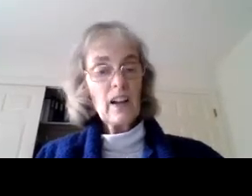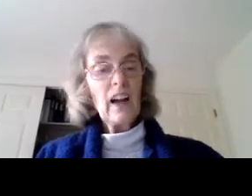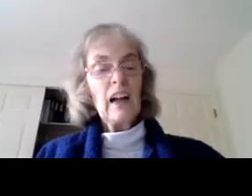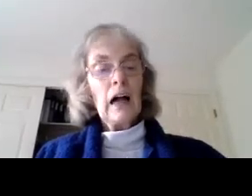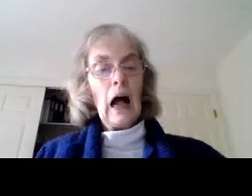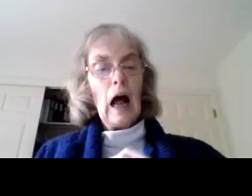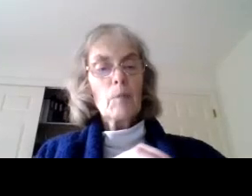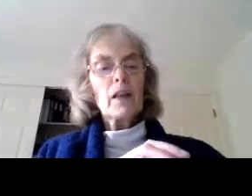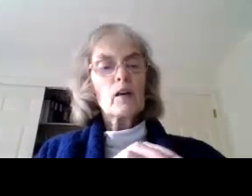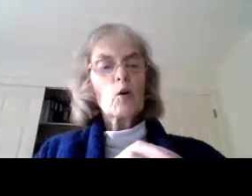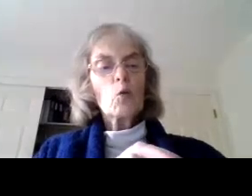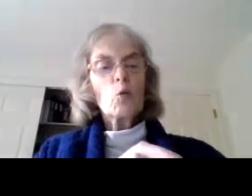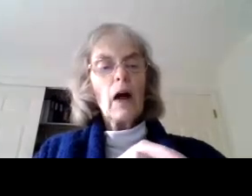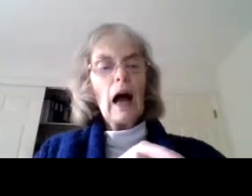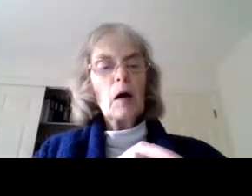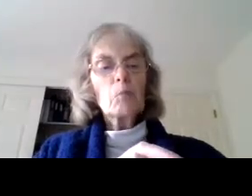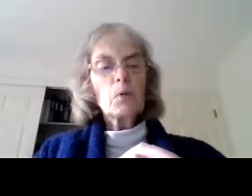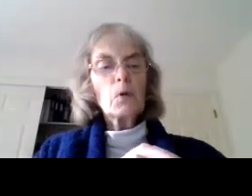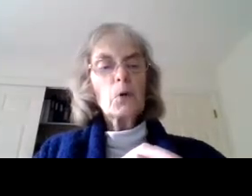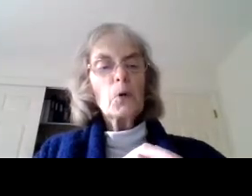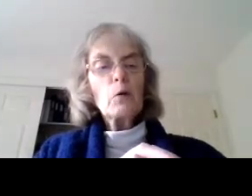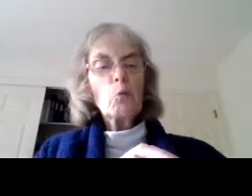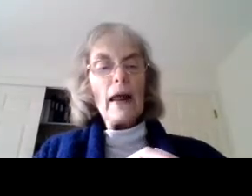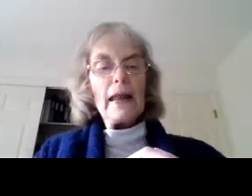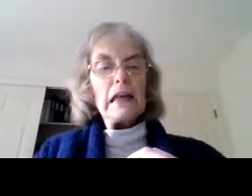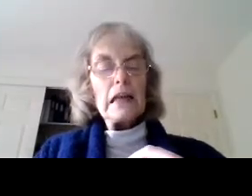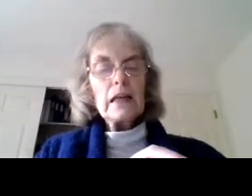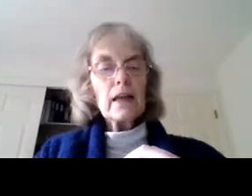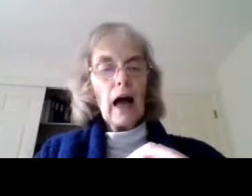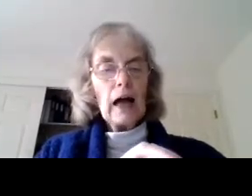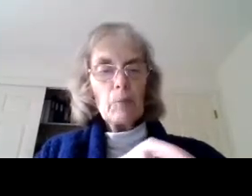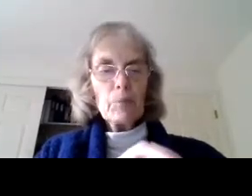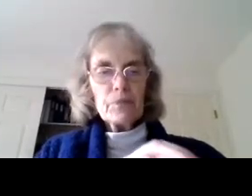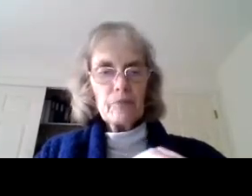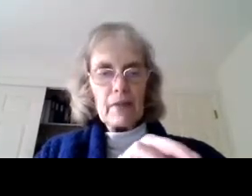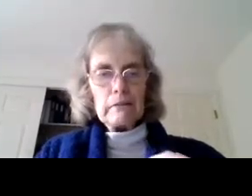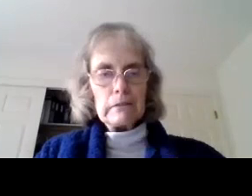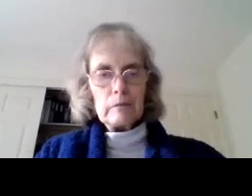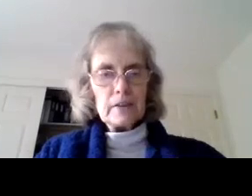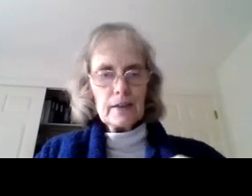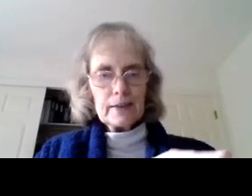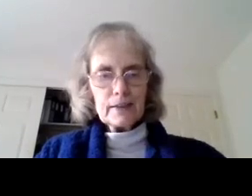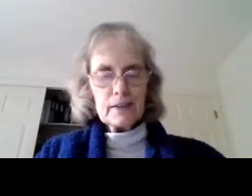cells. The little blue and red